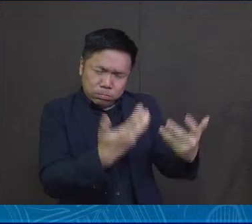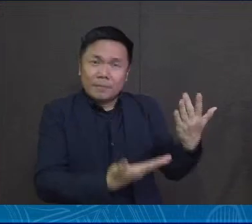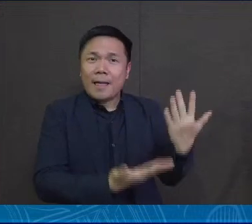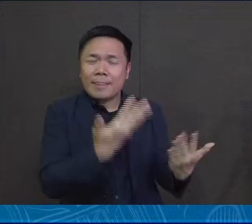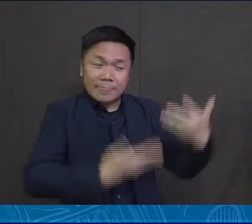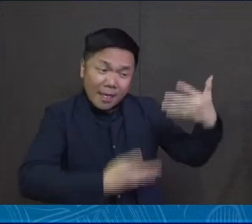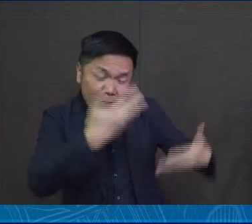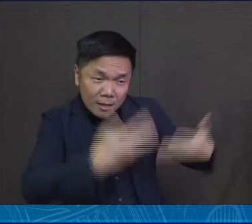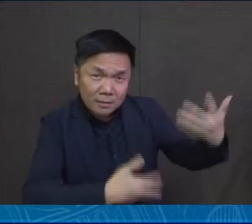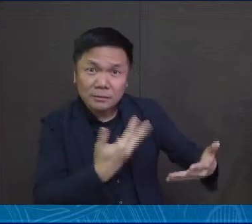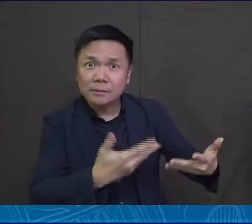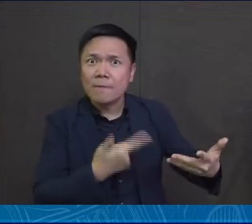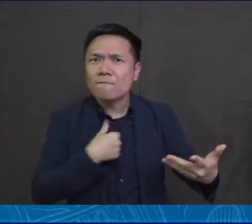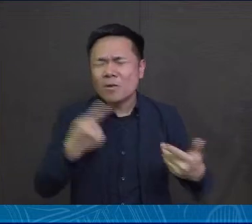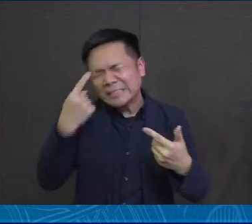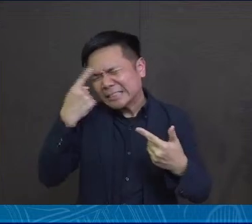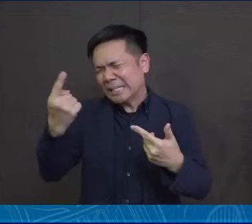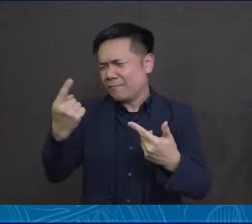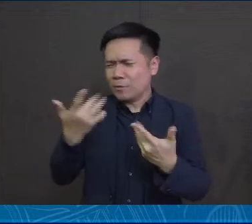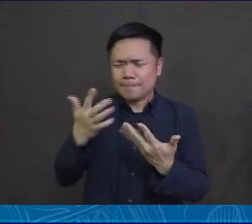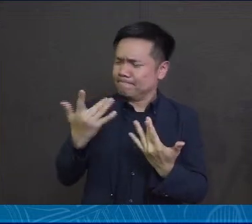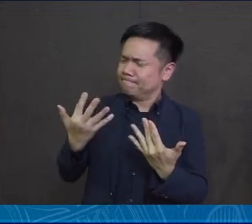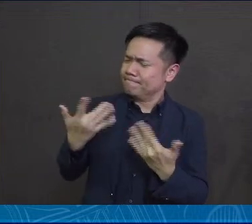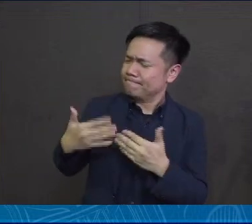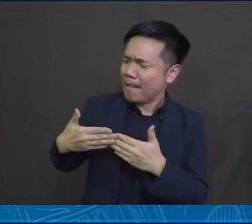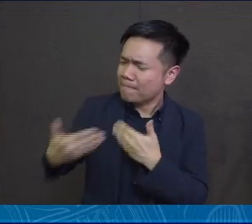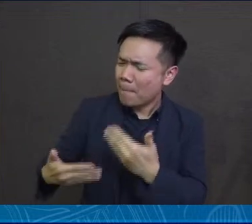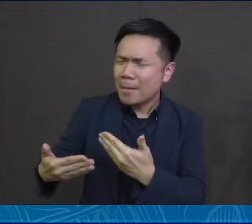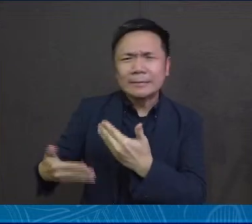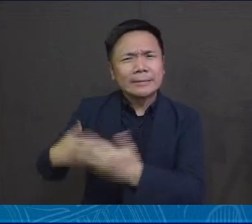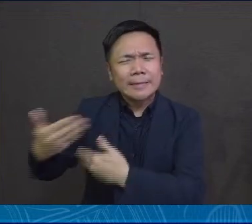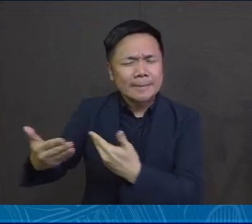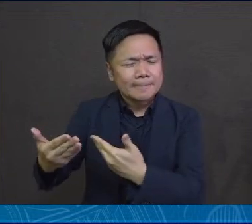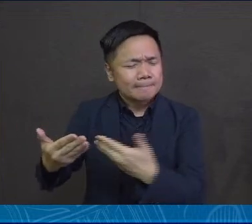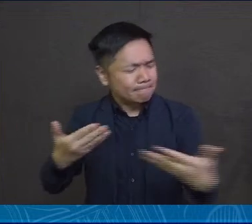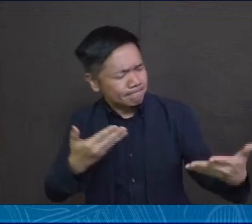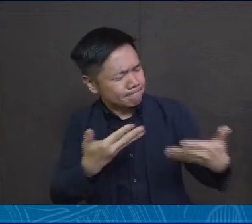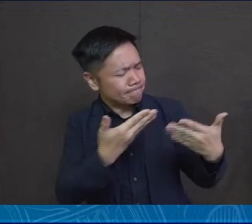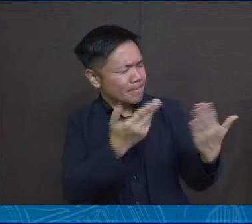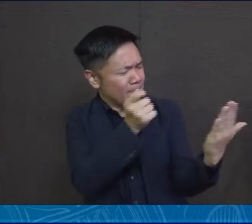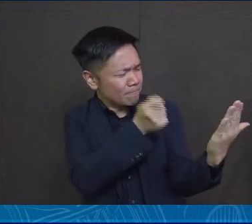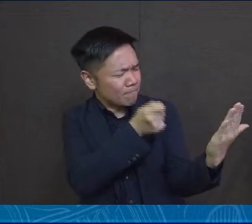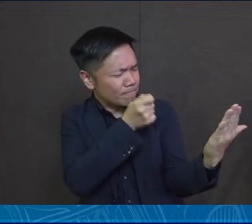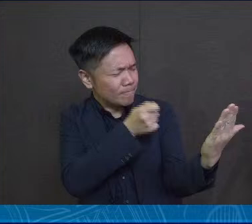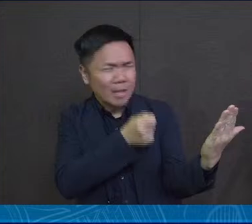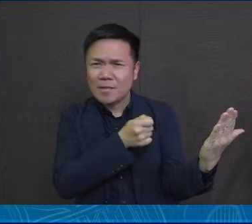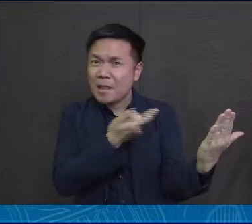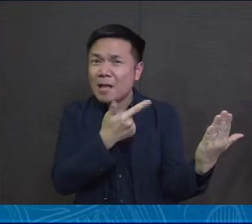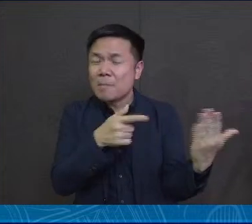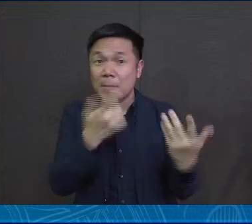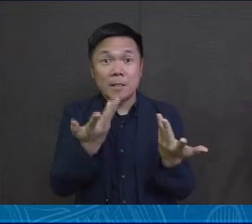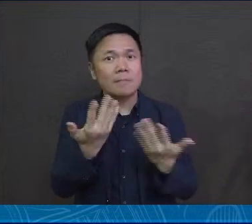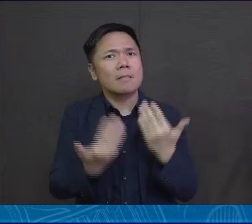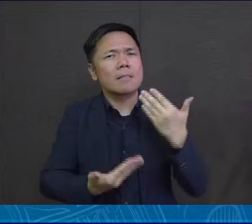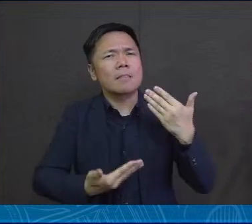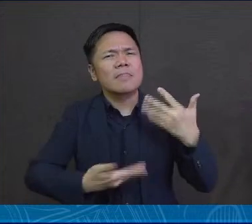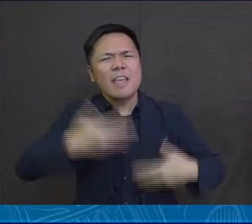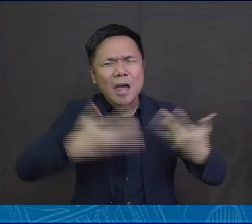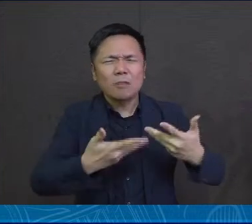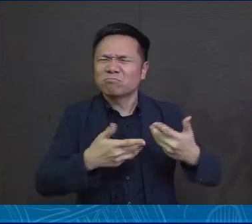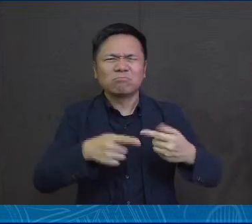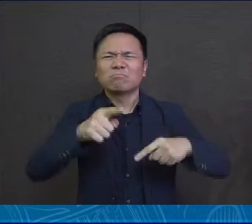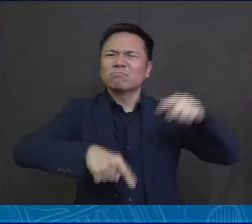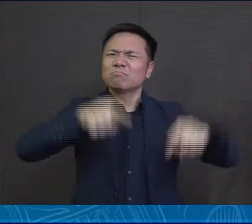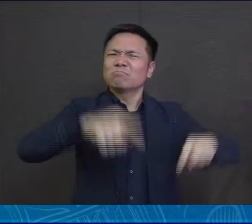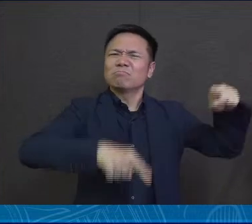long-term preventive investments? How has the lack of standardized data impacted your ability to